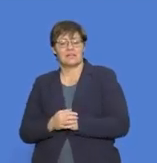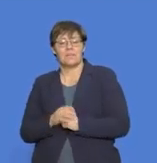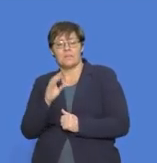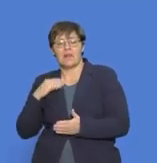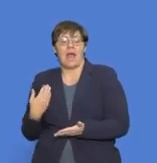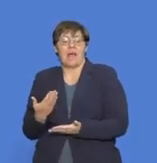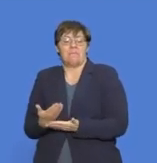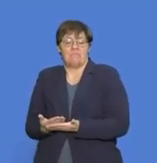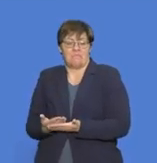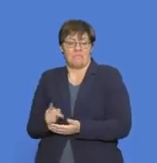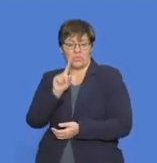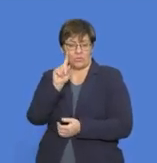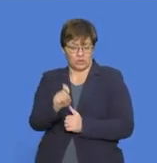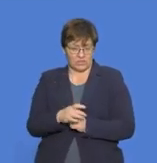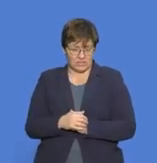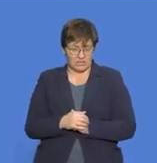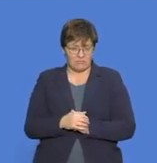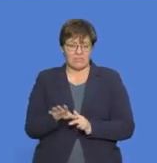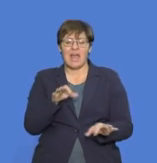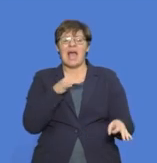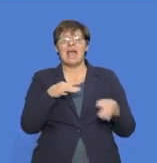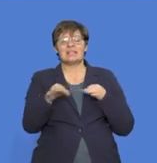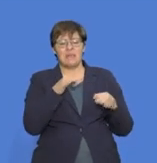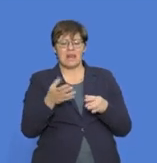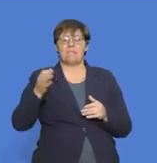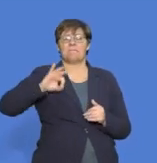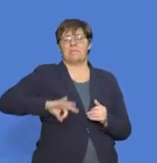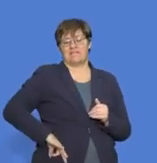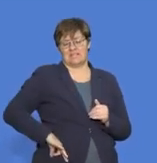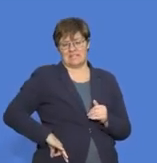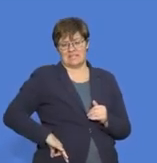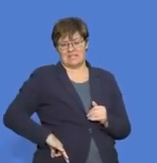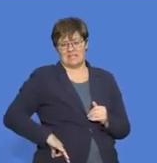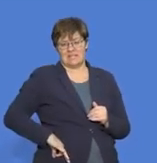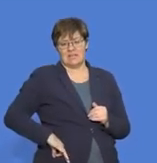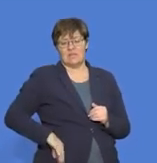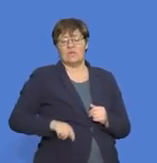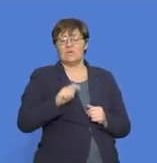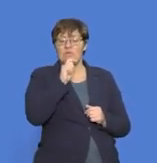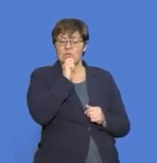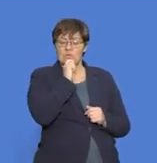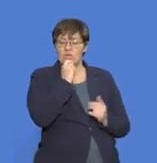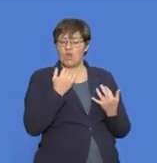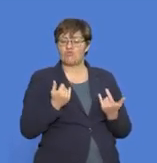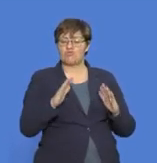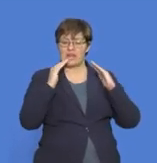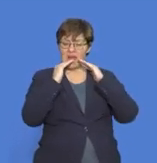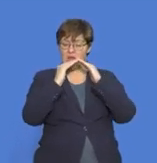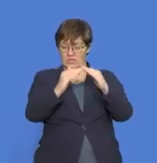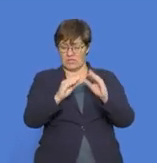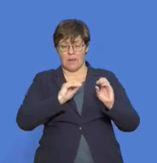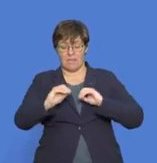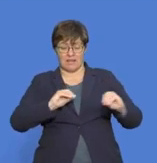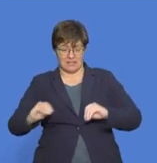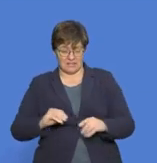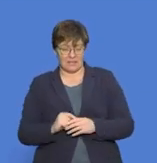question. Explain the benefits of using a greenhouse while growing plant, and that obviously